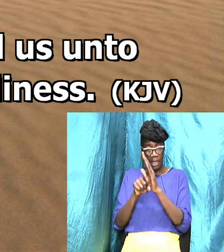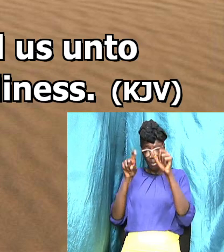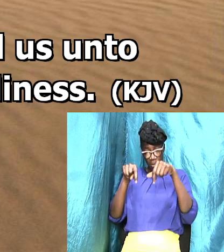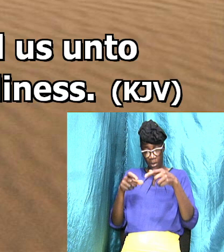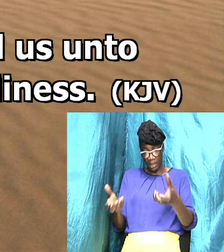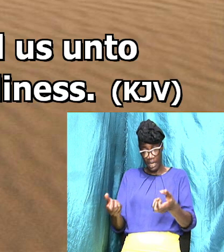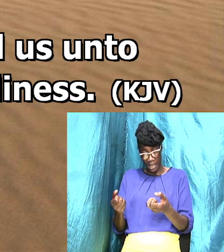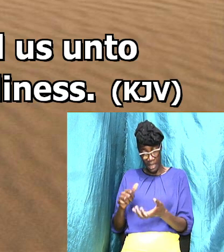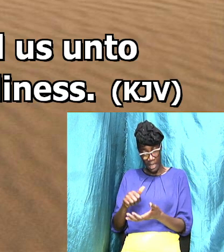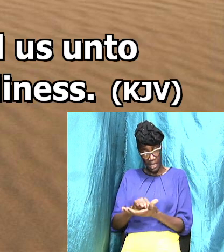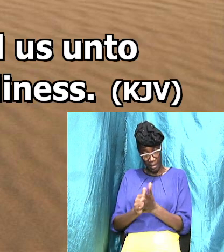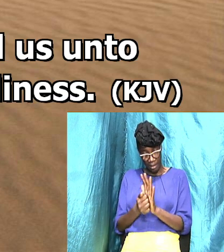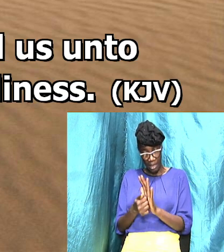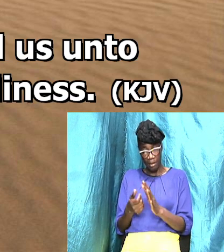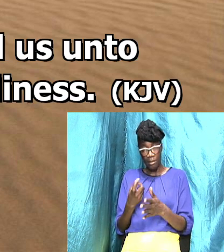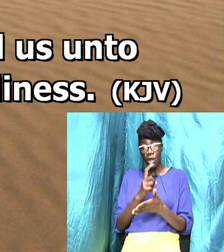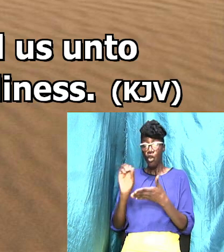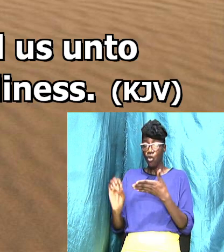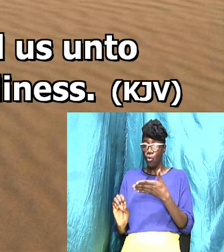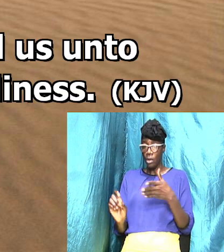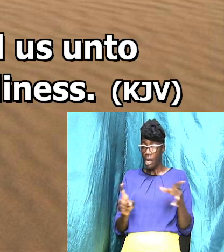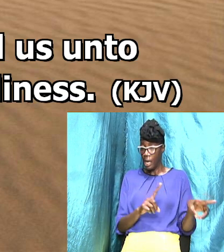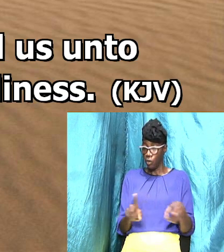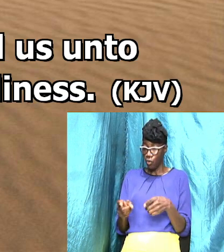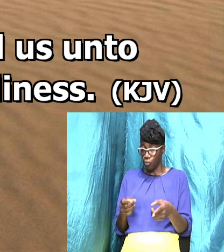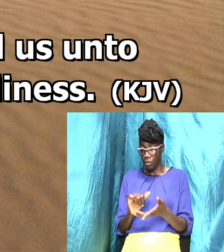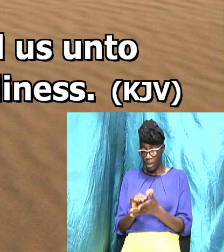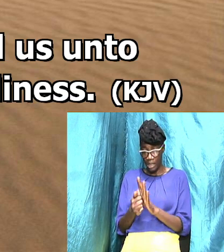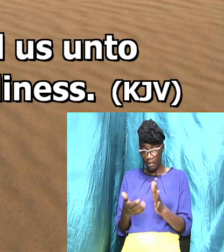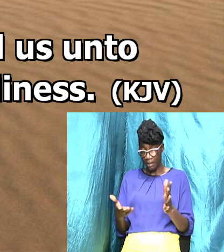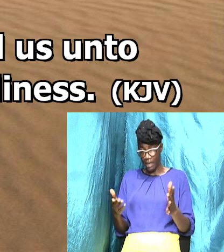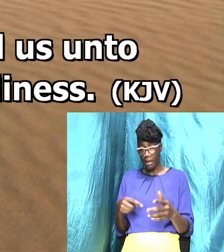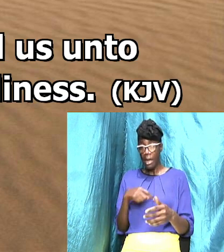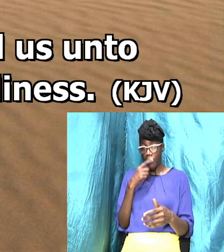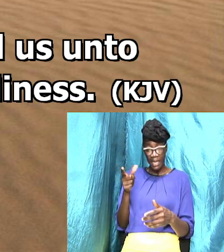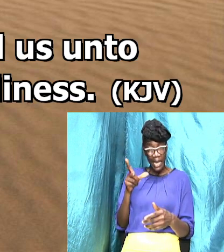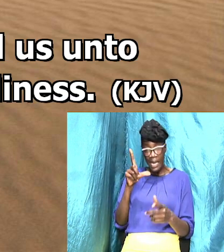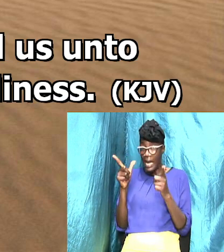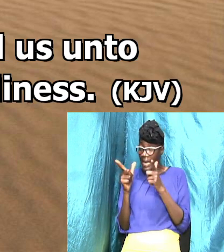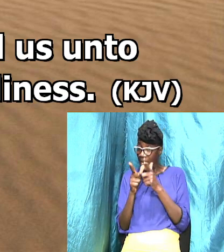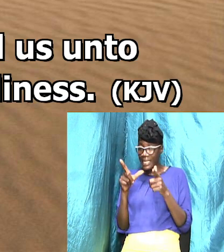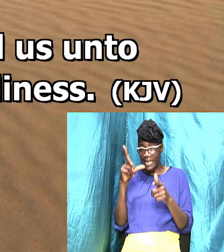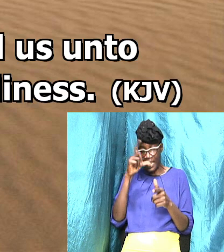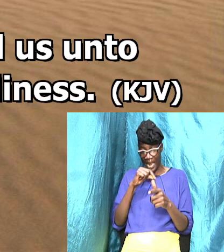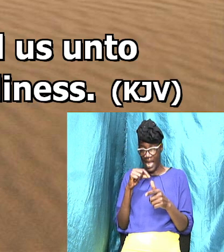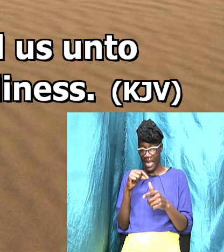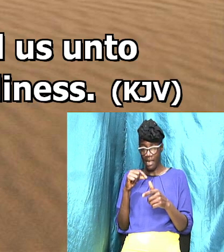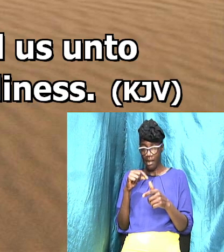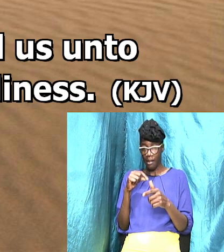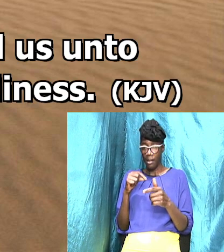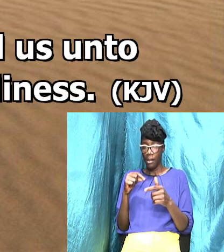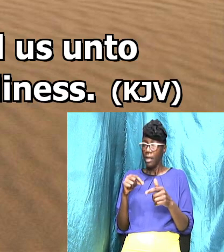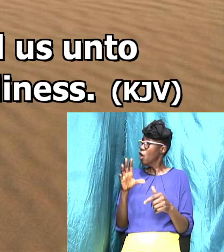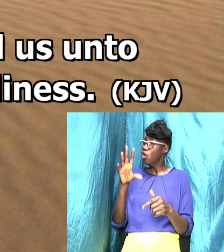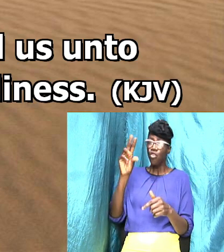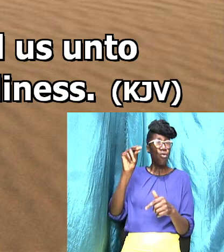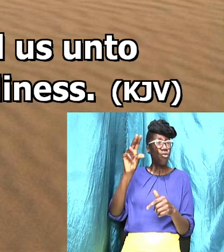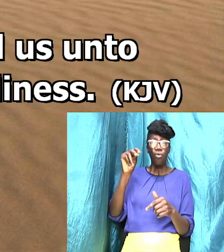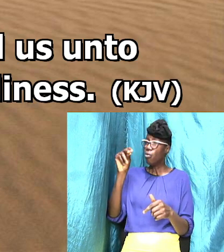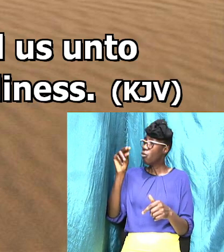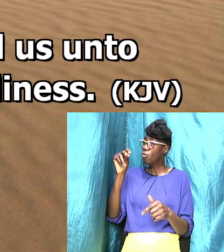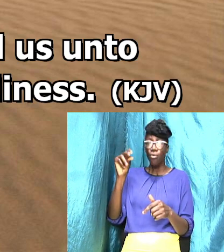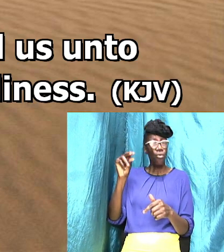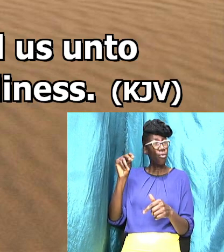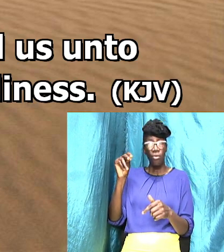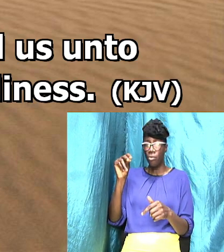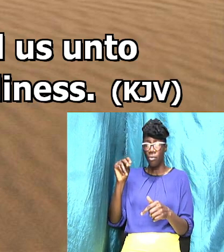things done and I must do these things. If I have to tell a little lie, I'm going to tell a little lie. That is not God wants. God